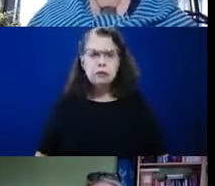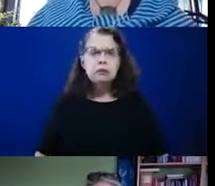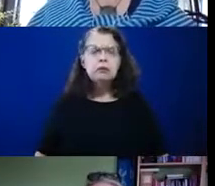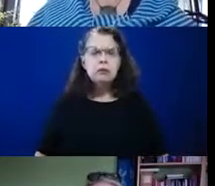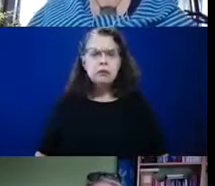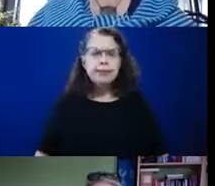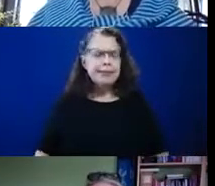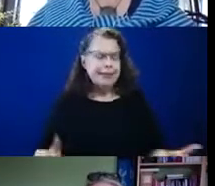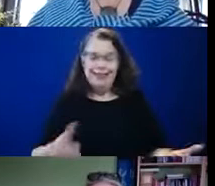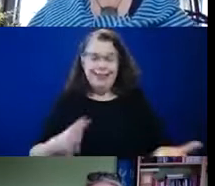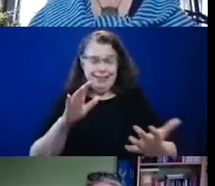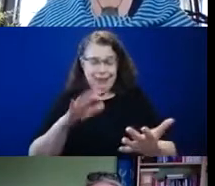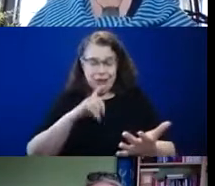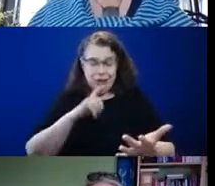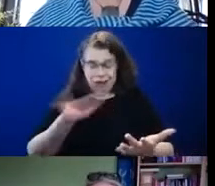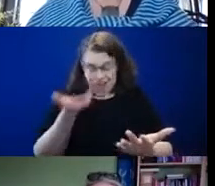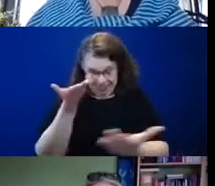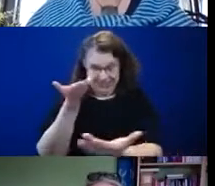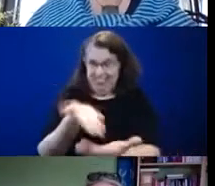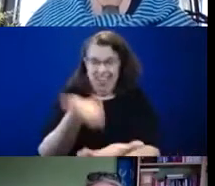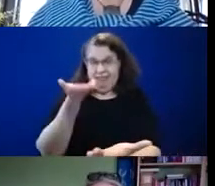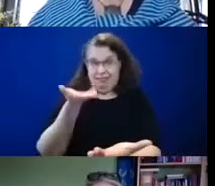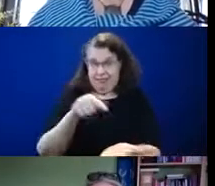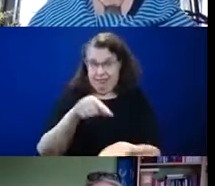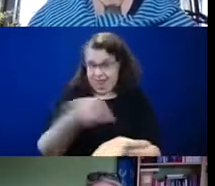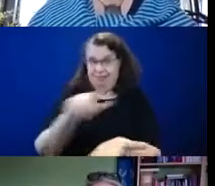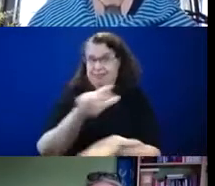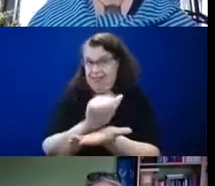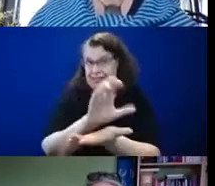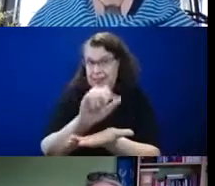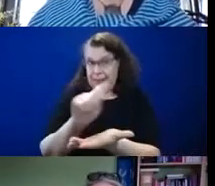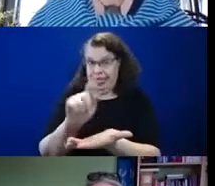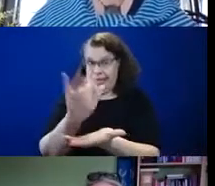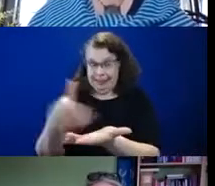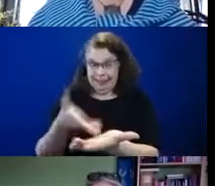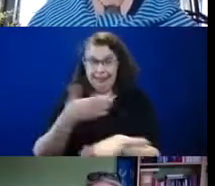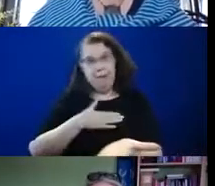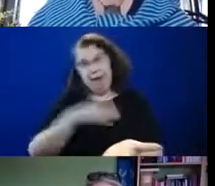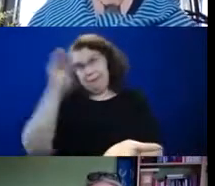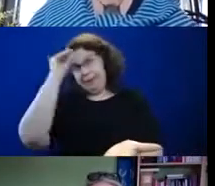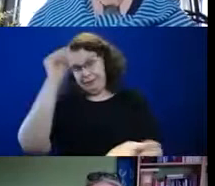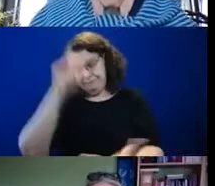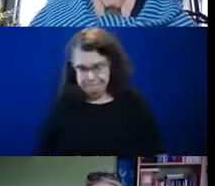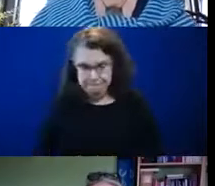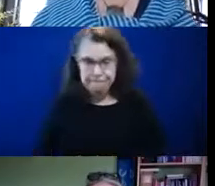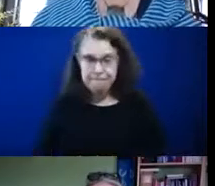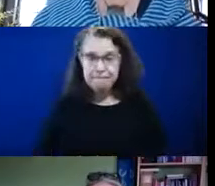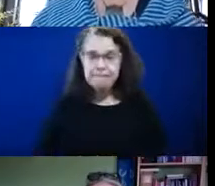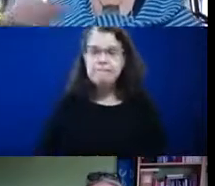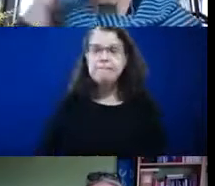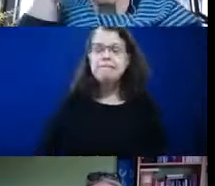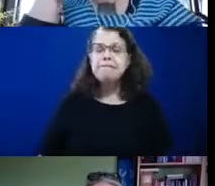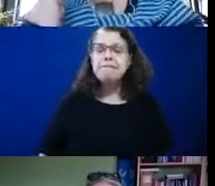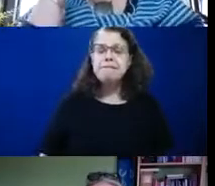It's just is. So that's my two cents on the topic. Yeah, and the